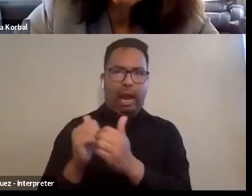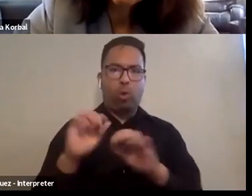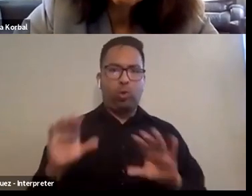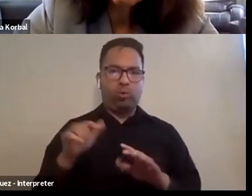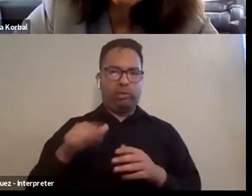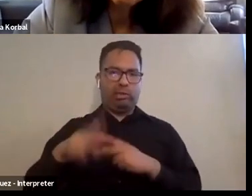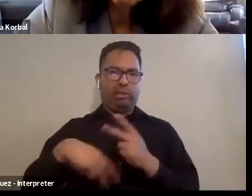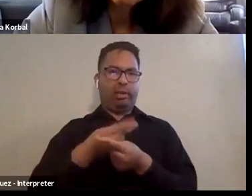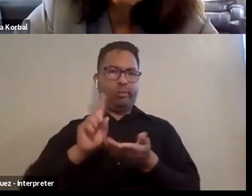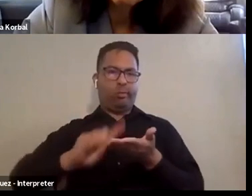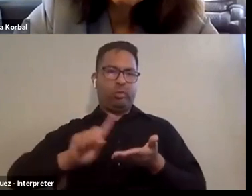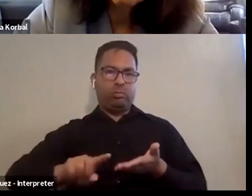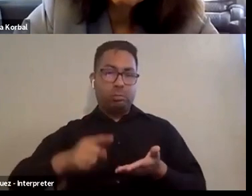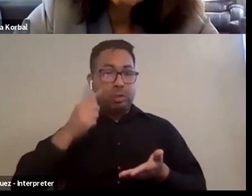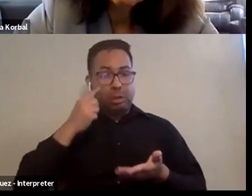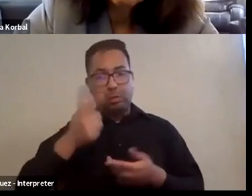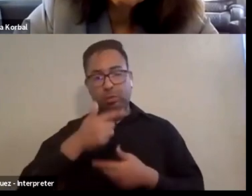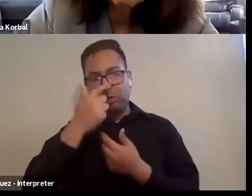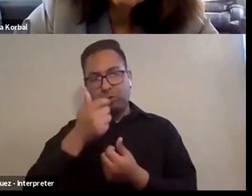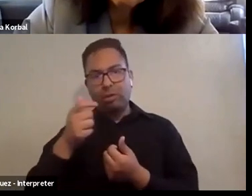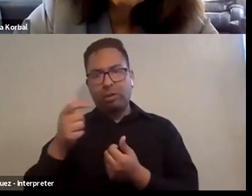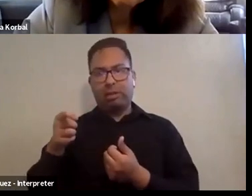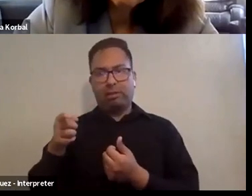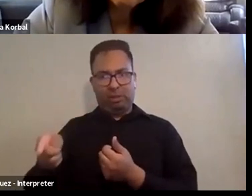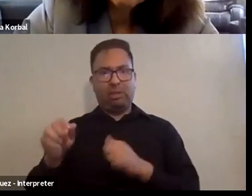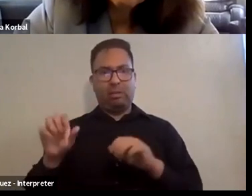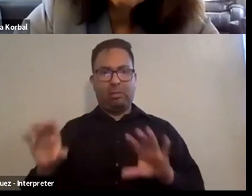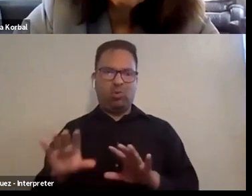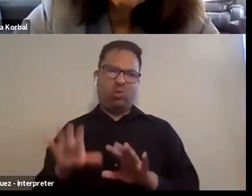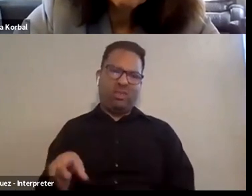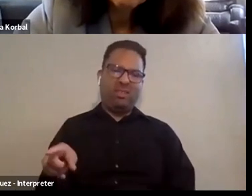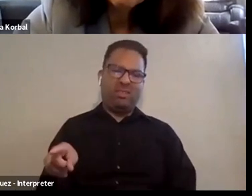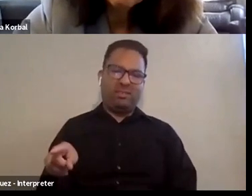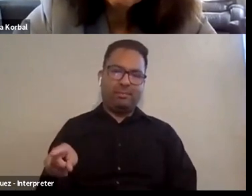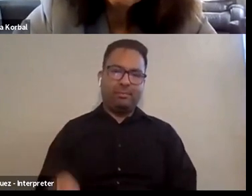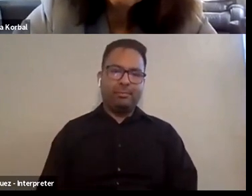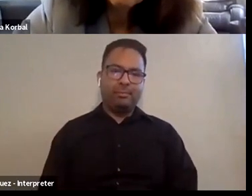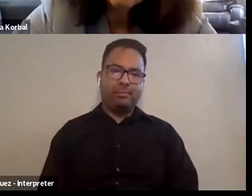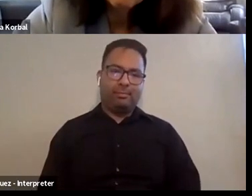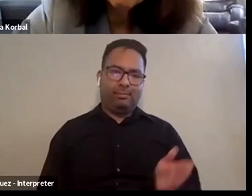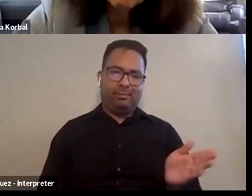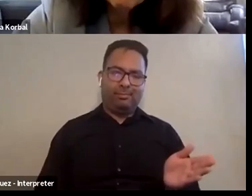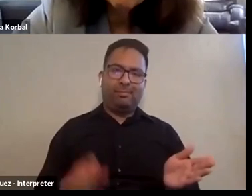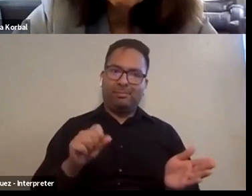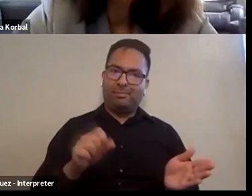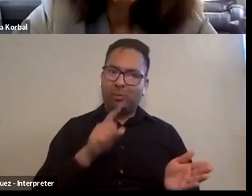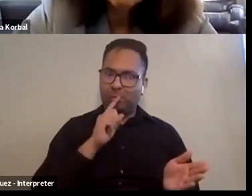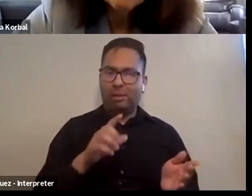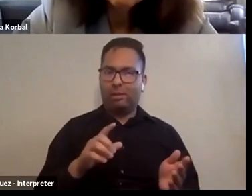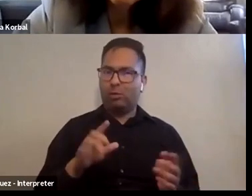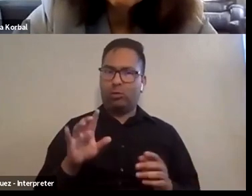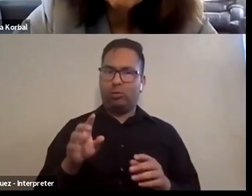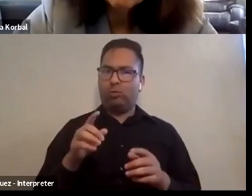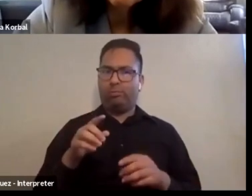I think that's an interesting crossover that she has been able to do. Yeah, that's certainly true of my classes, as I've told Margaret